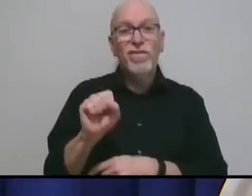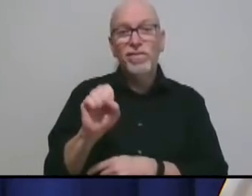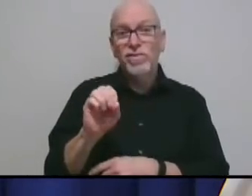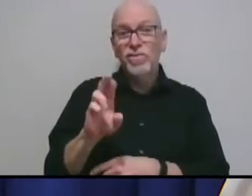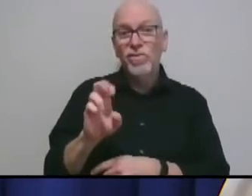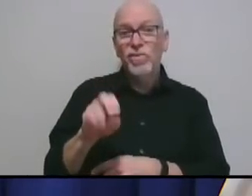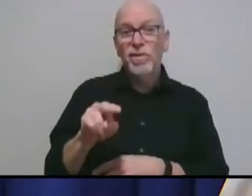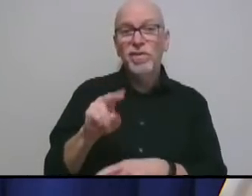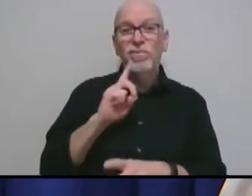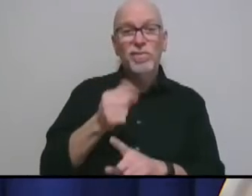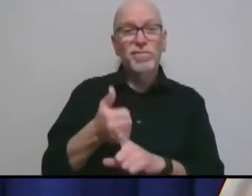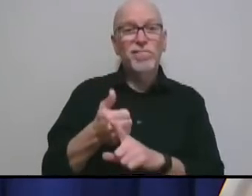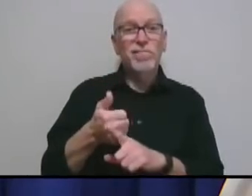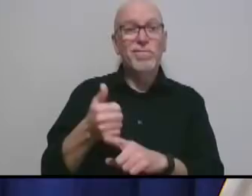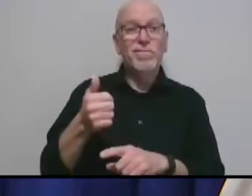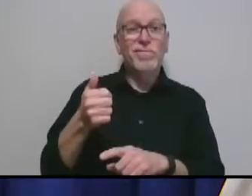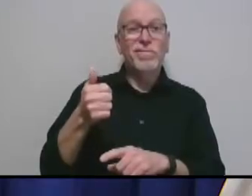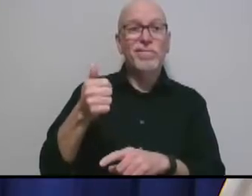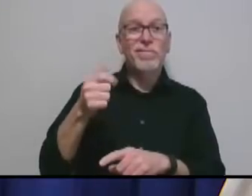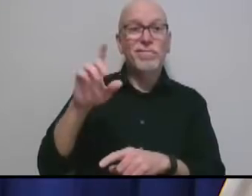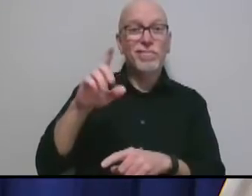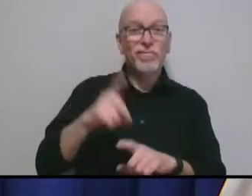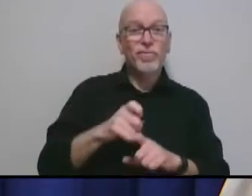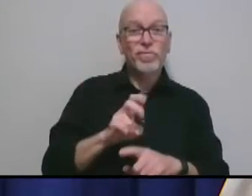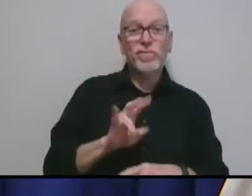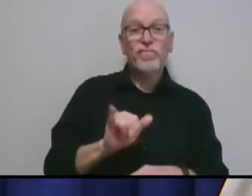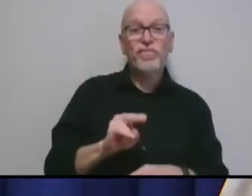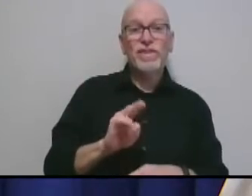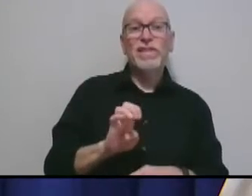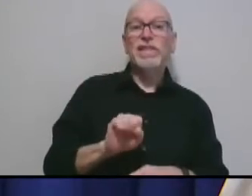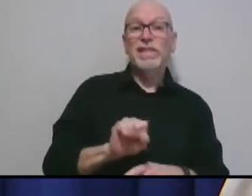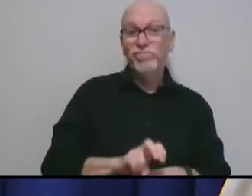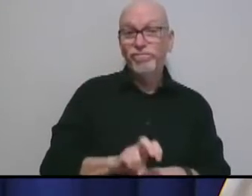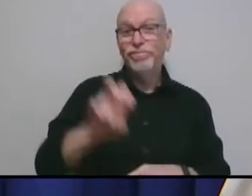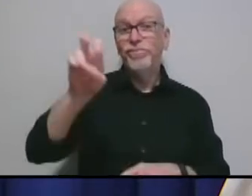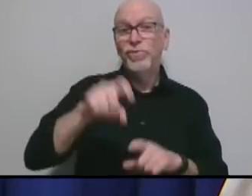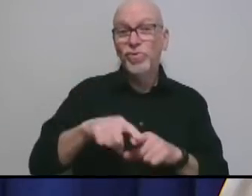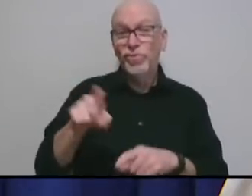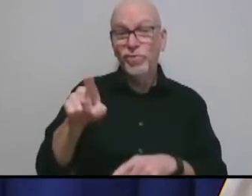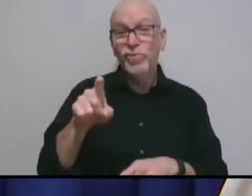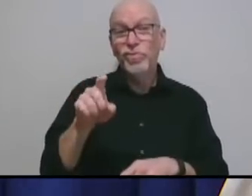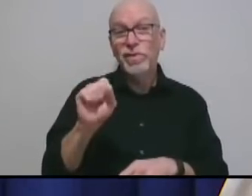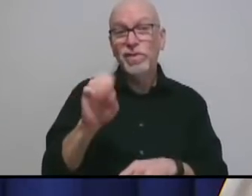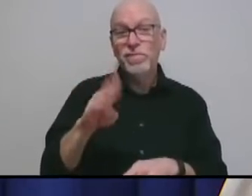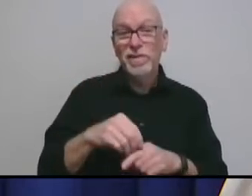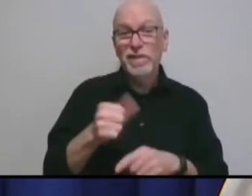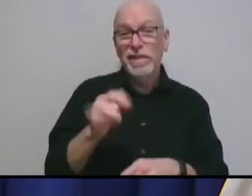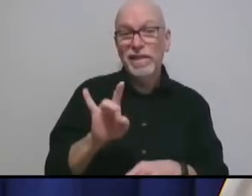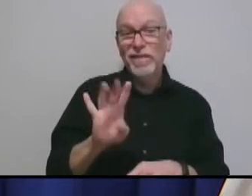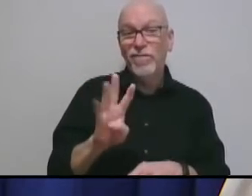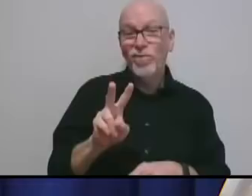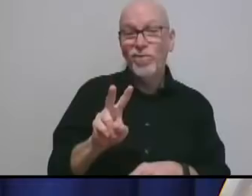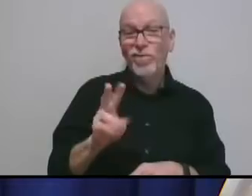who made the trek from Vincennes up to South Bend back in 1842. I remember this because I took a few of the